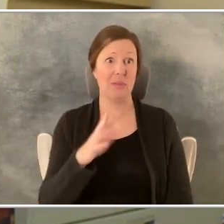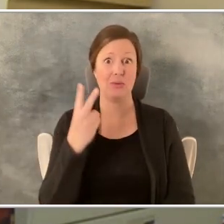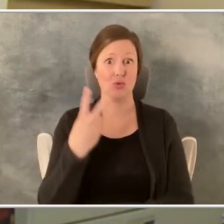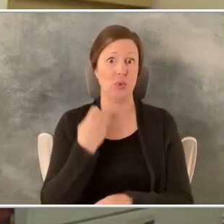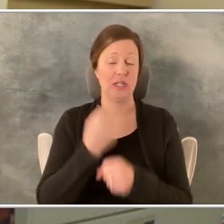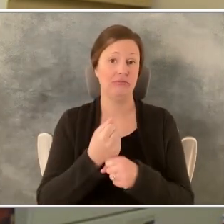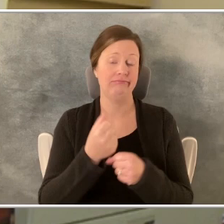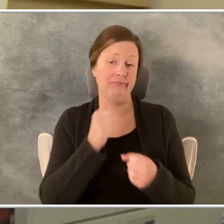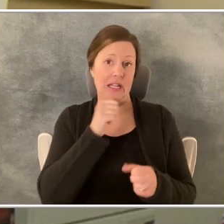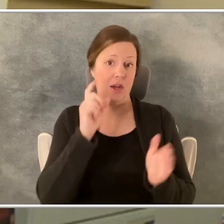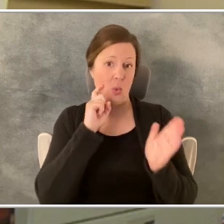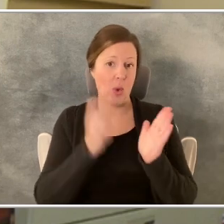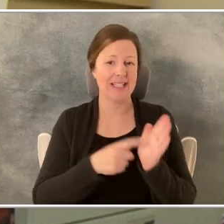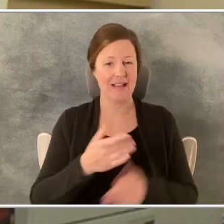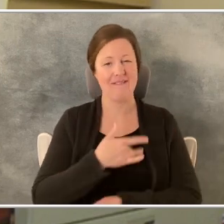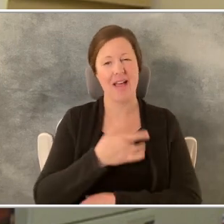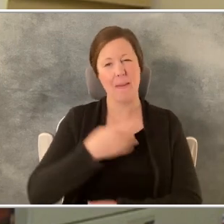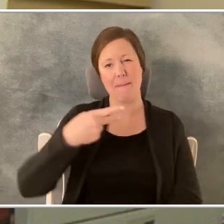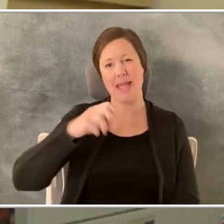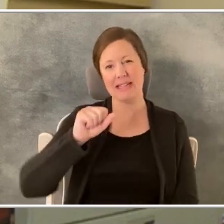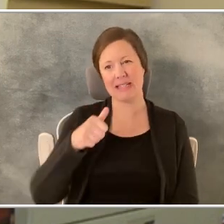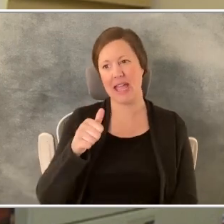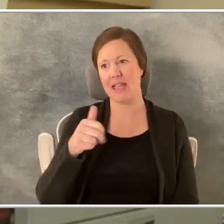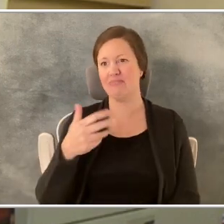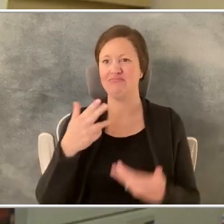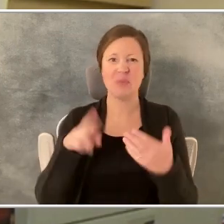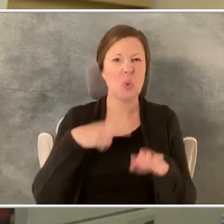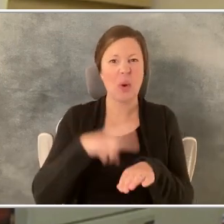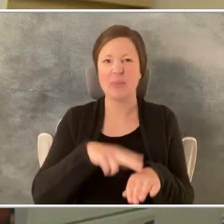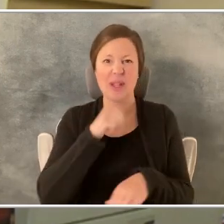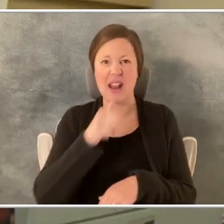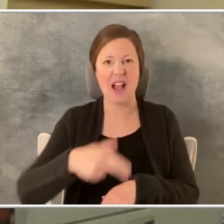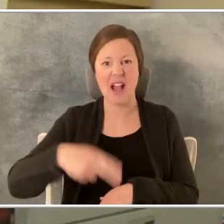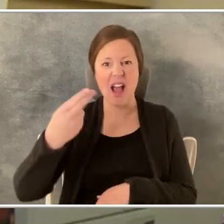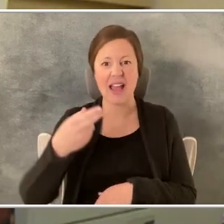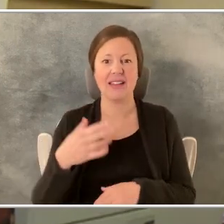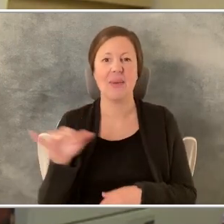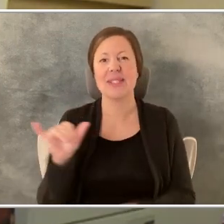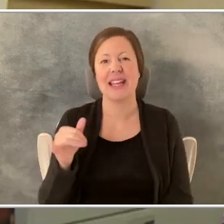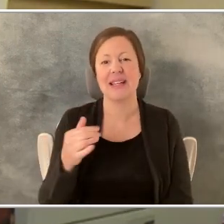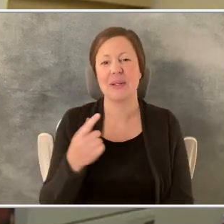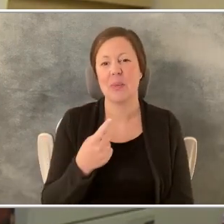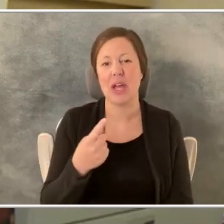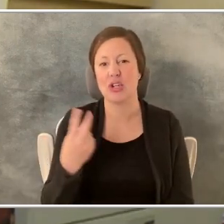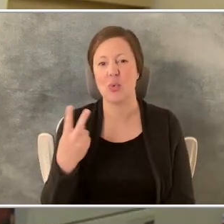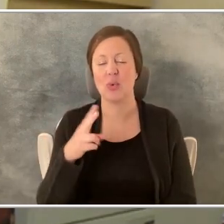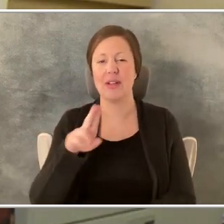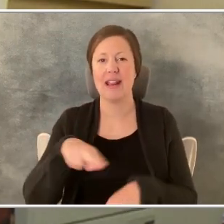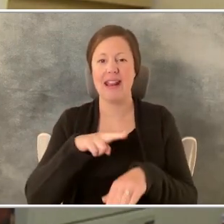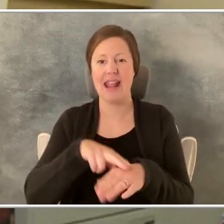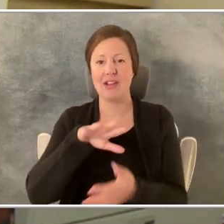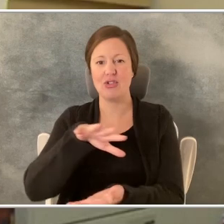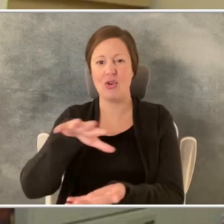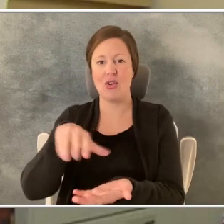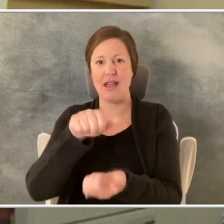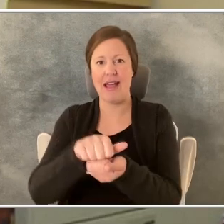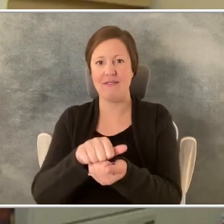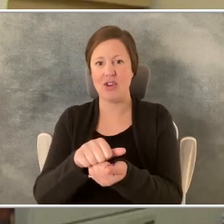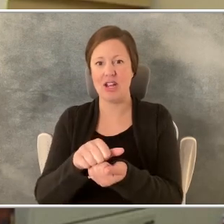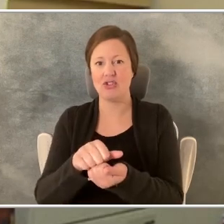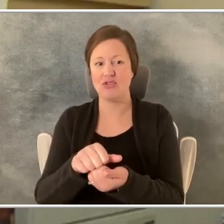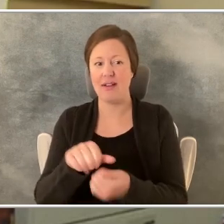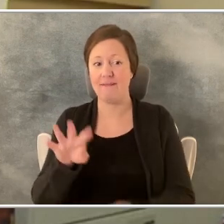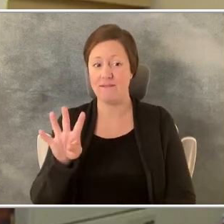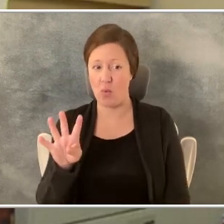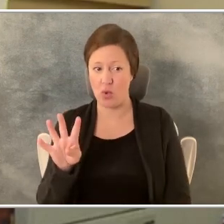They didn't consider my PSA to be high because it was around 1 or 2. The national average is around 4, as I